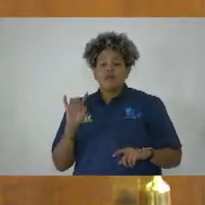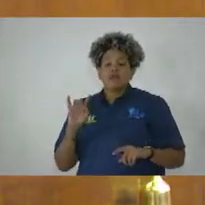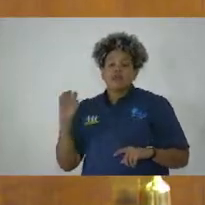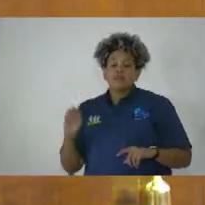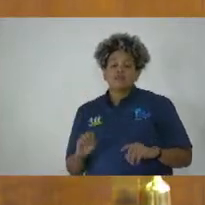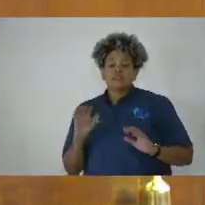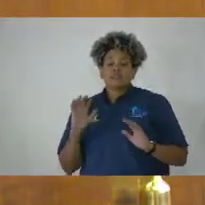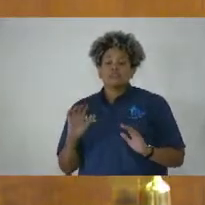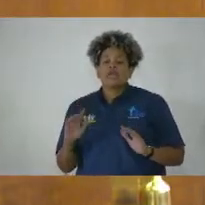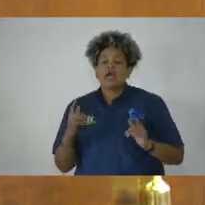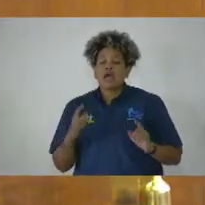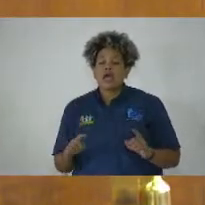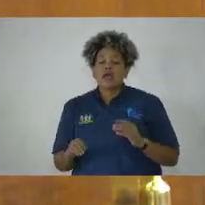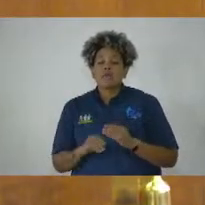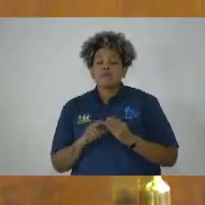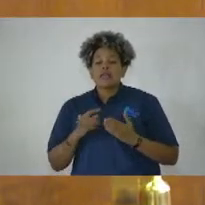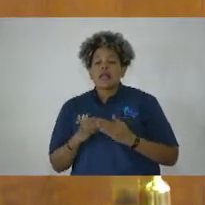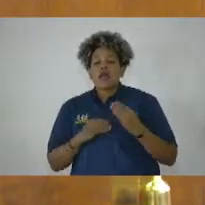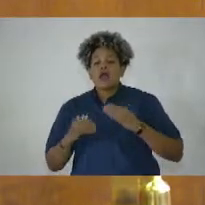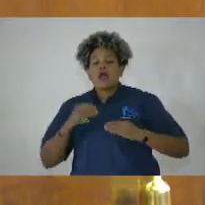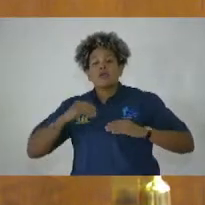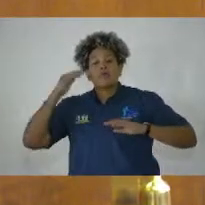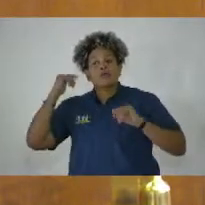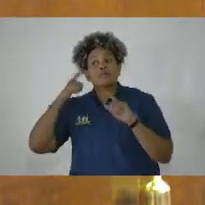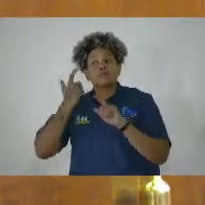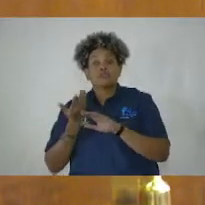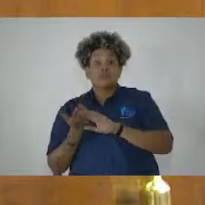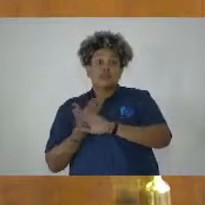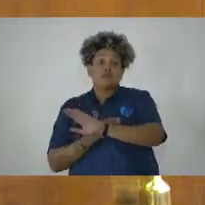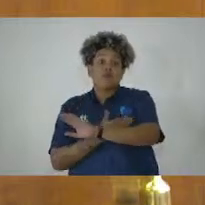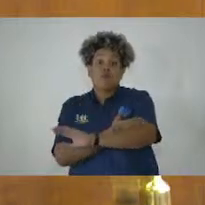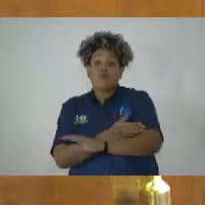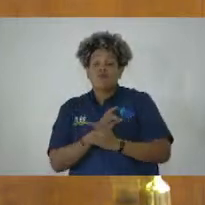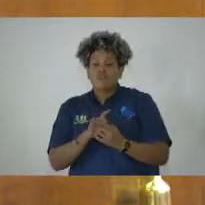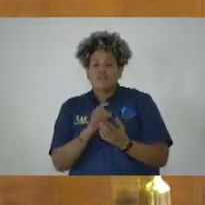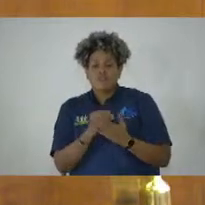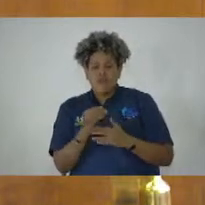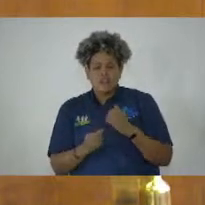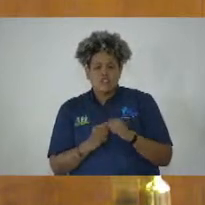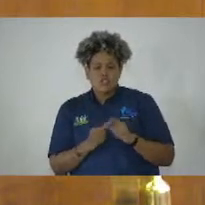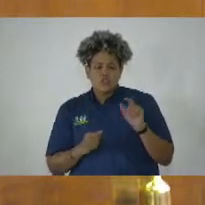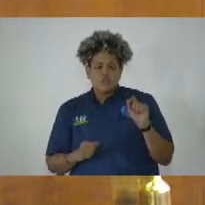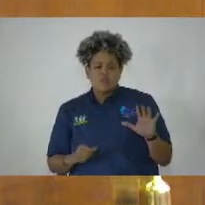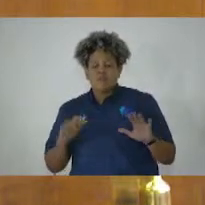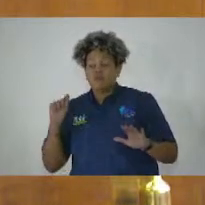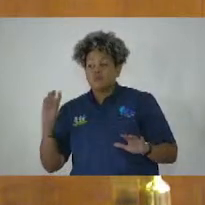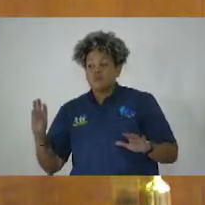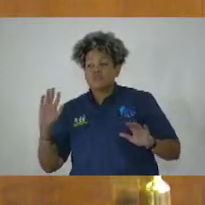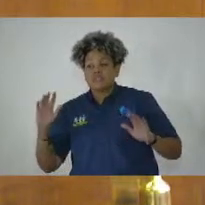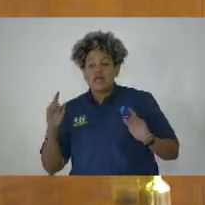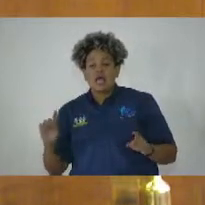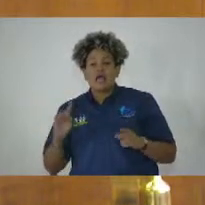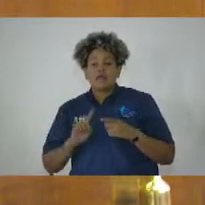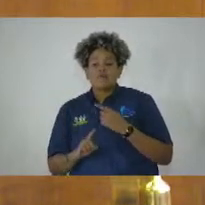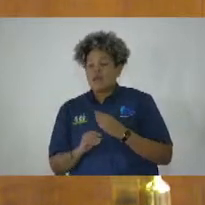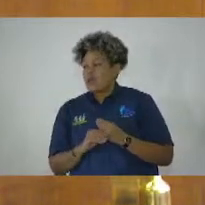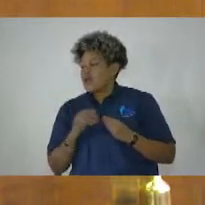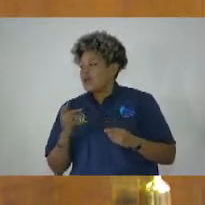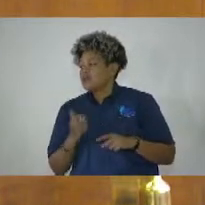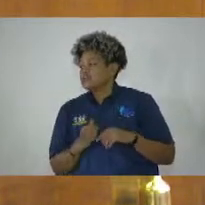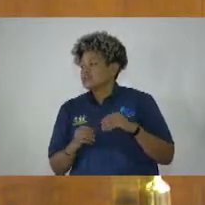1.8%. The economy is expected to improve in financial year 25-26 and